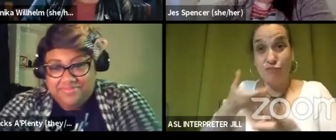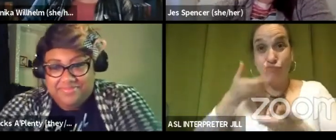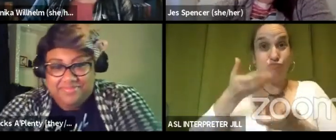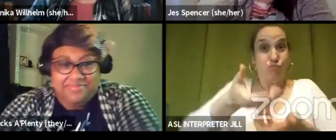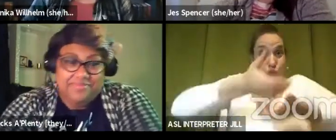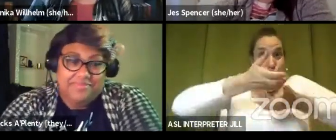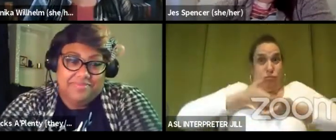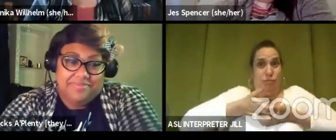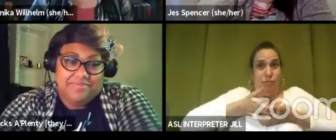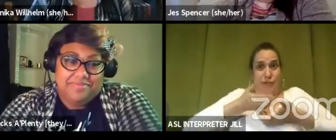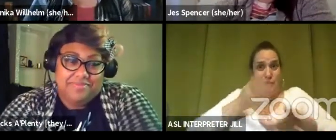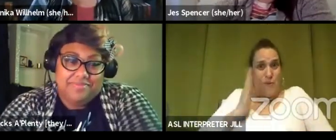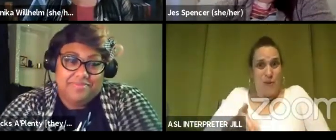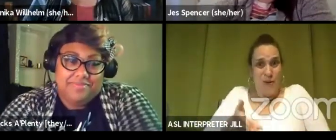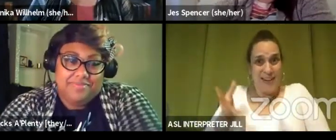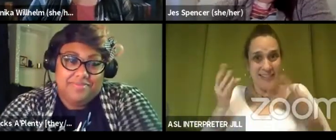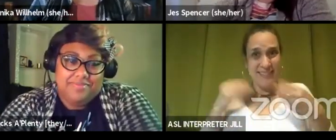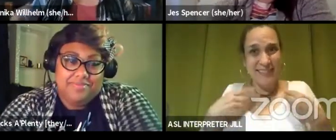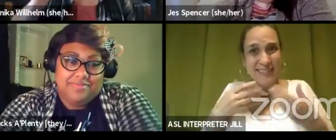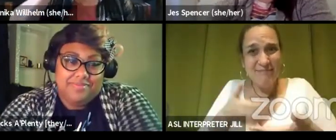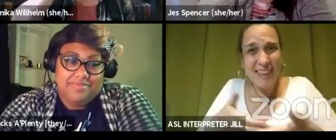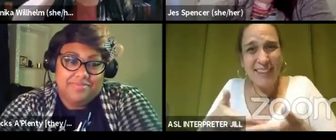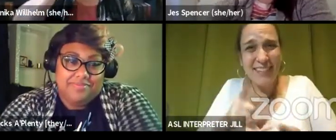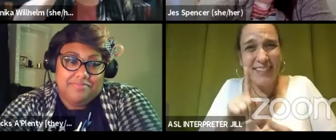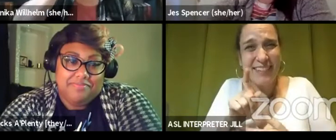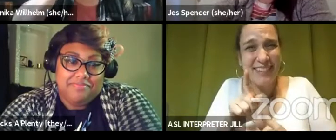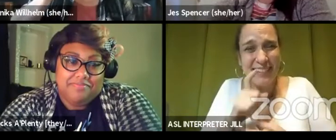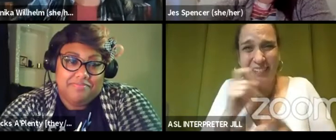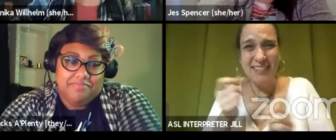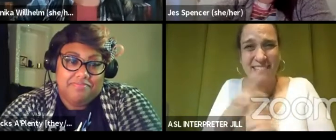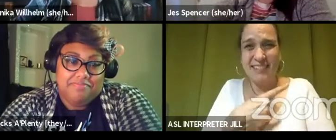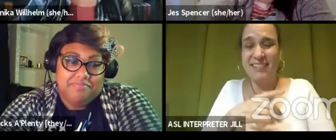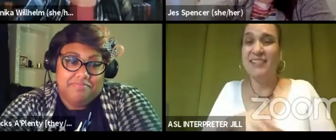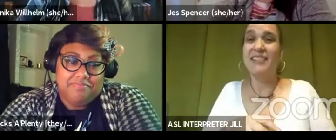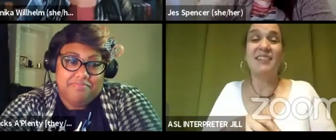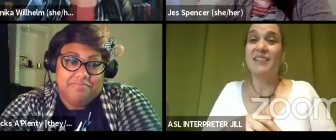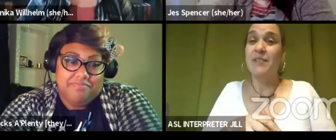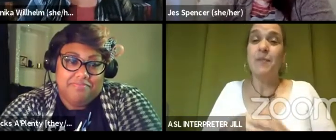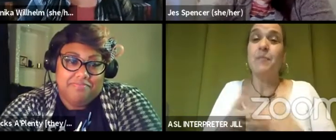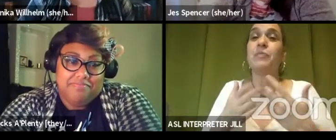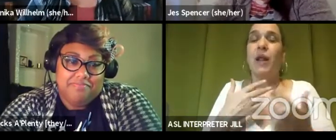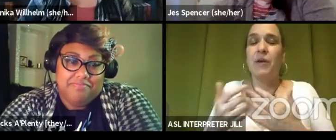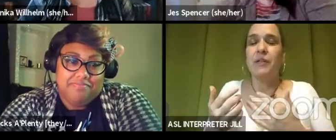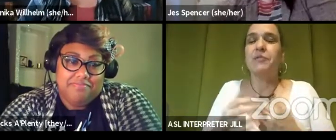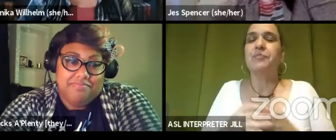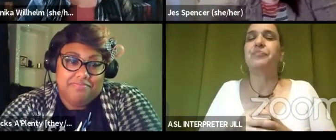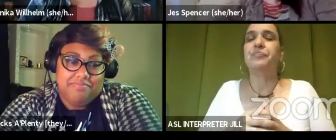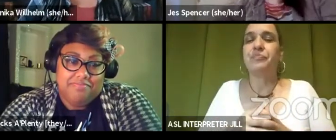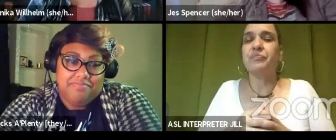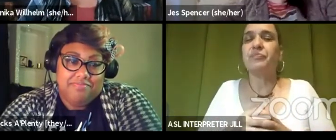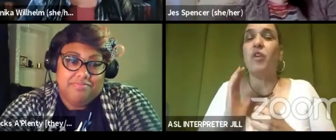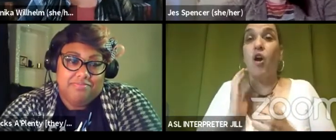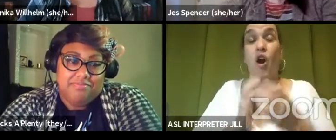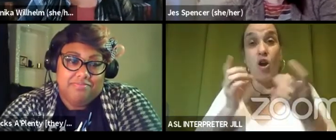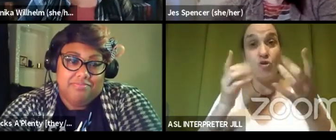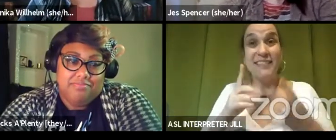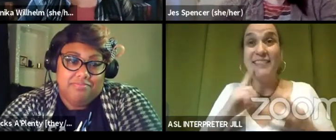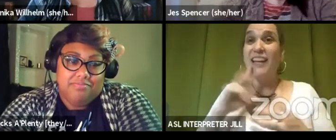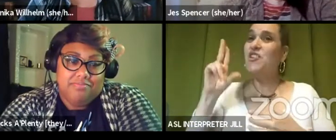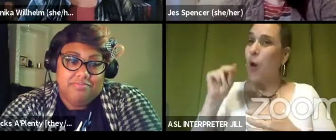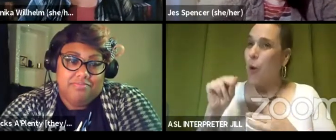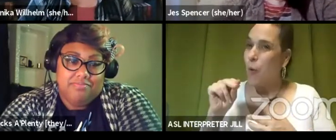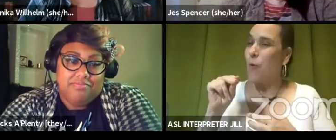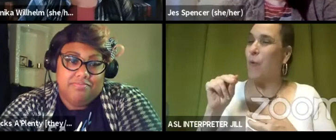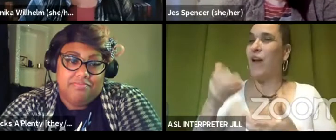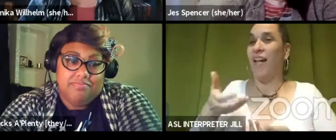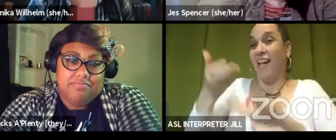I mean, that was the director of, you know, whatever. And our director was like, no, that's not going to happen.